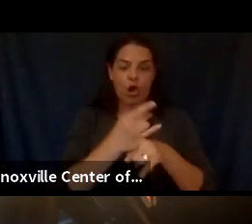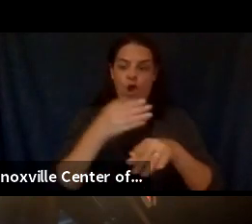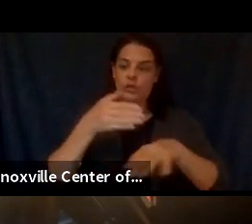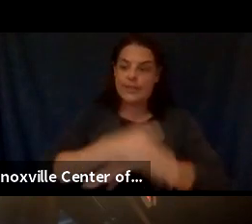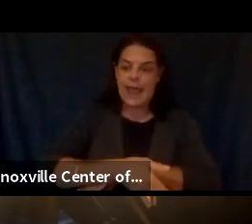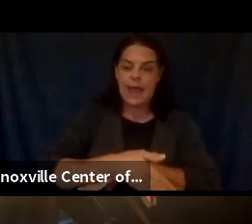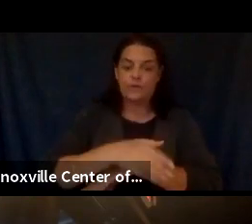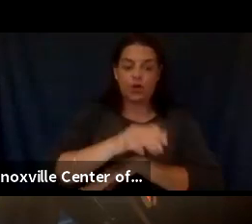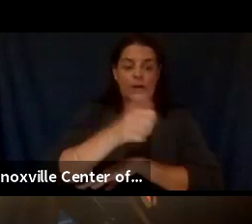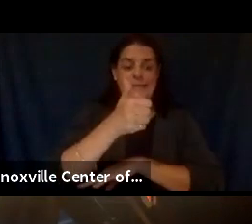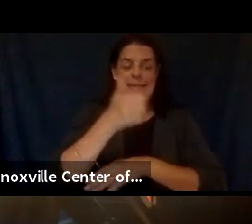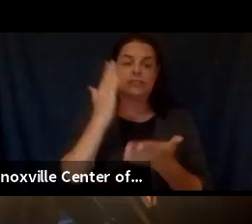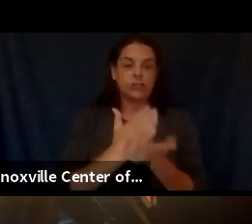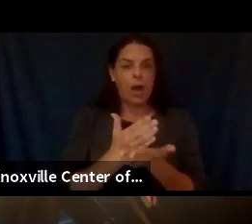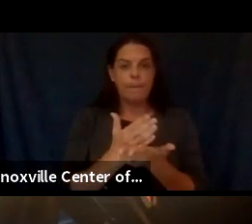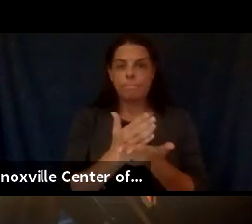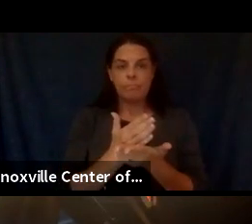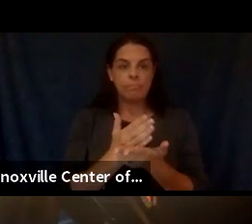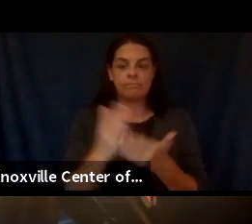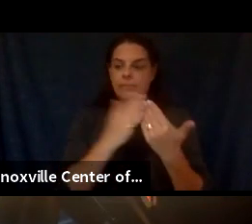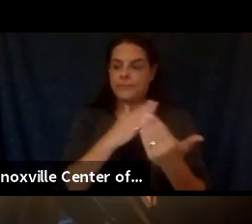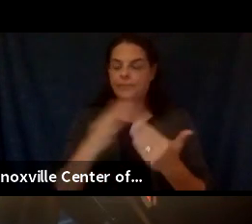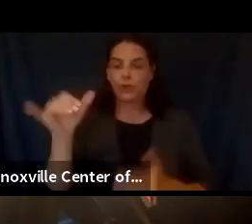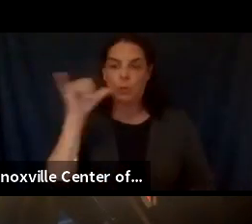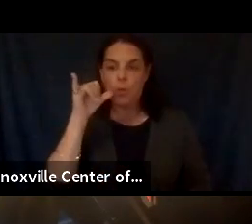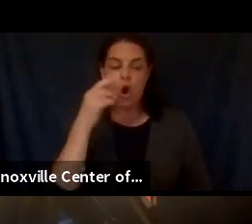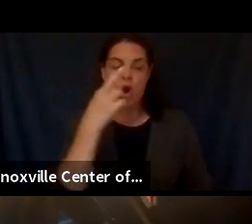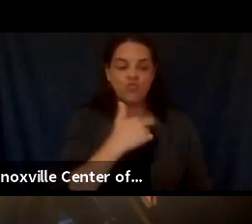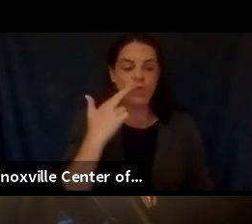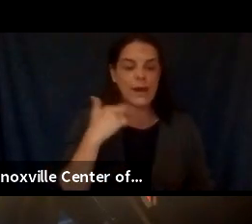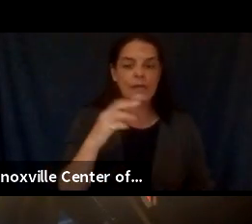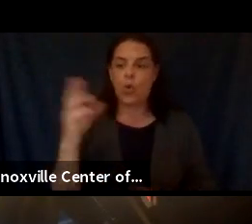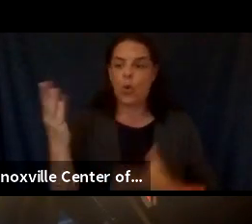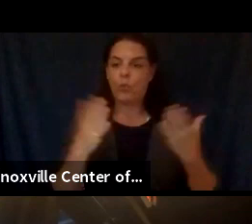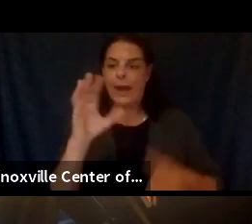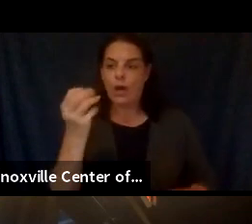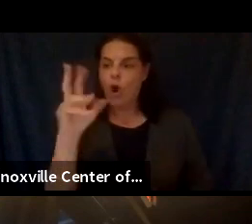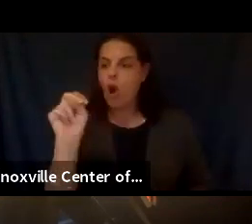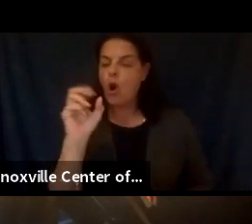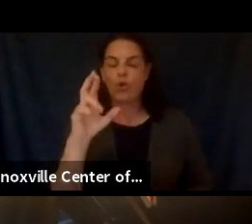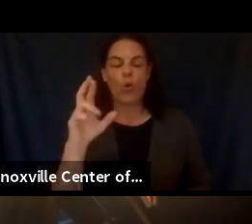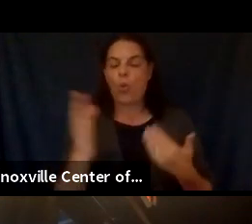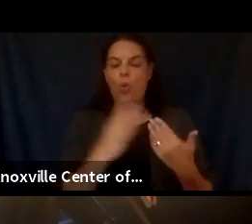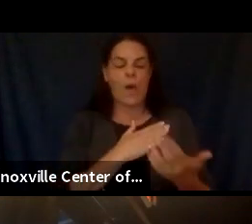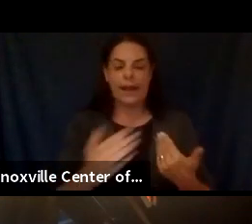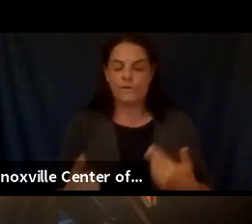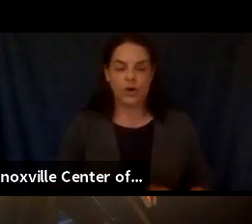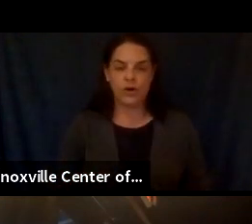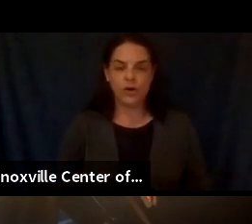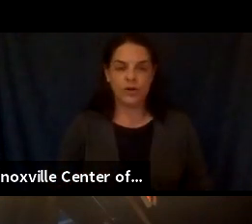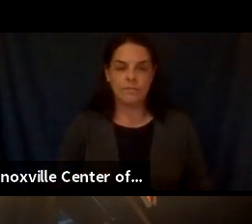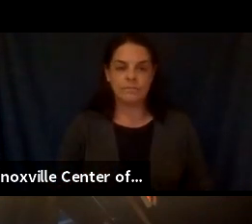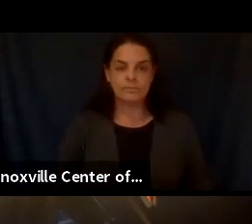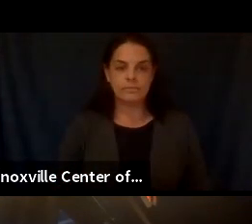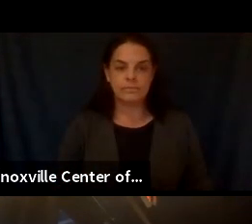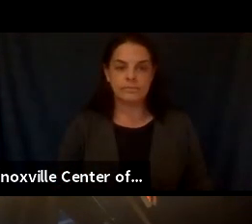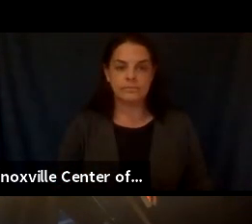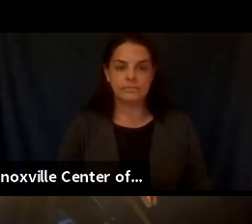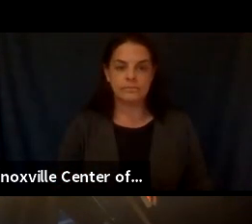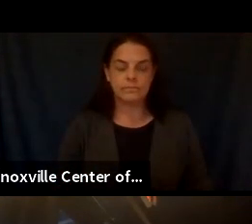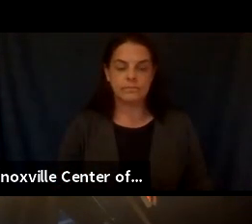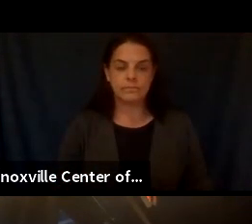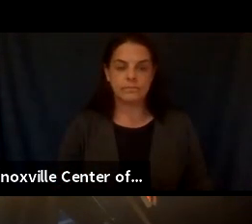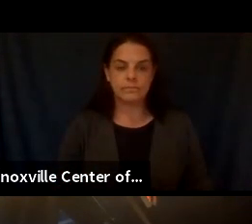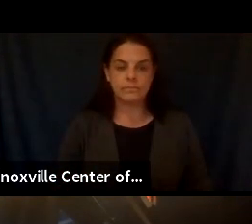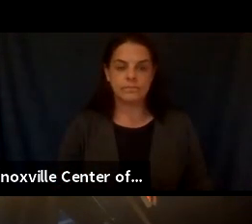10 stops, whether you're a bar or a restaurant or brown bagging or whatever. And just as